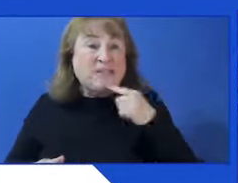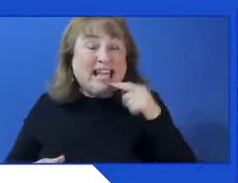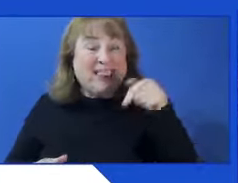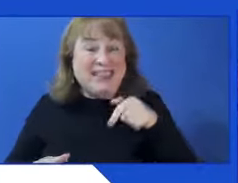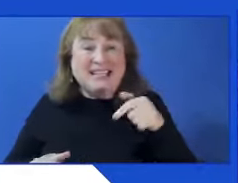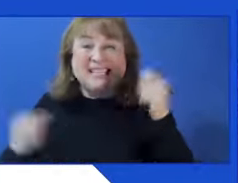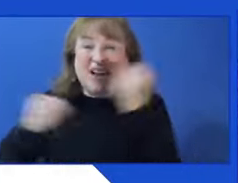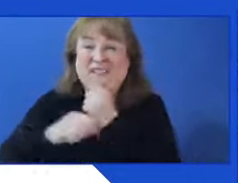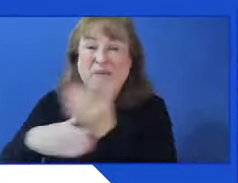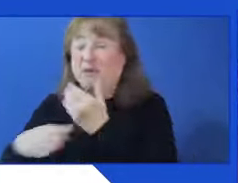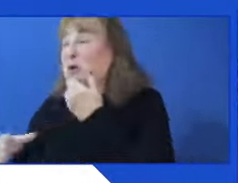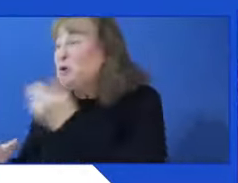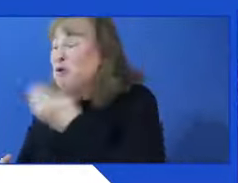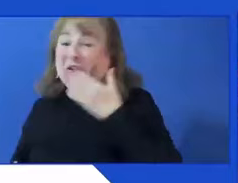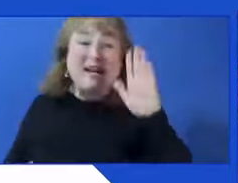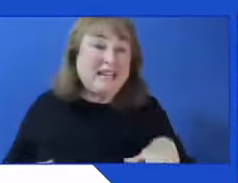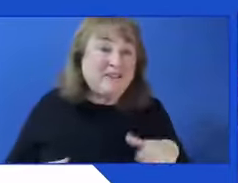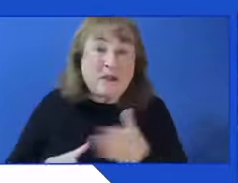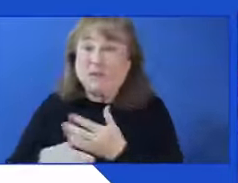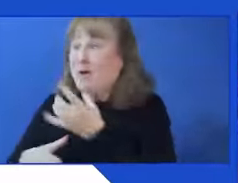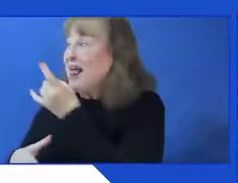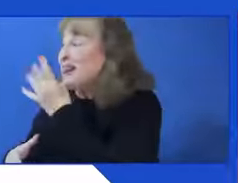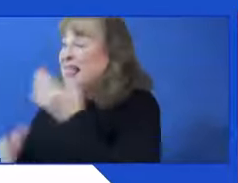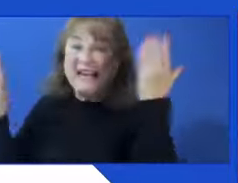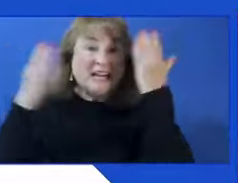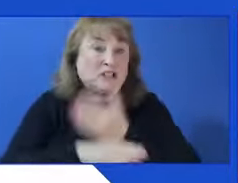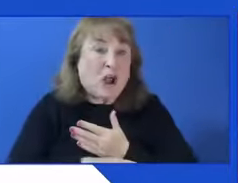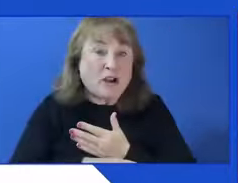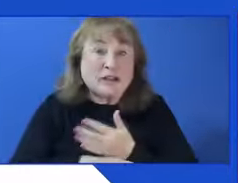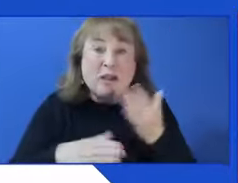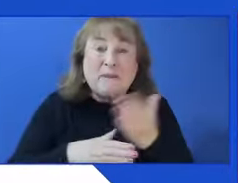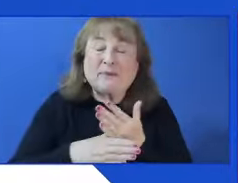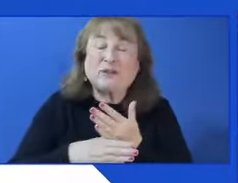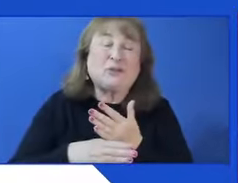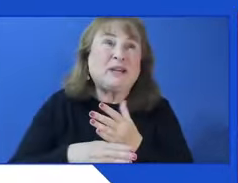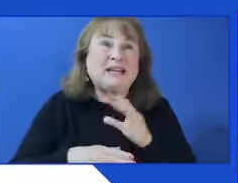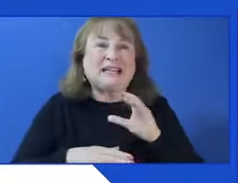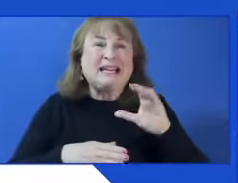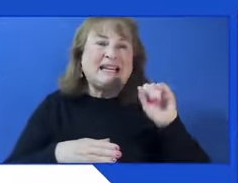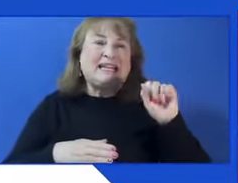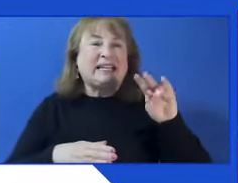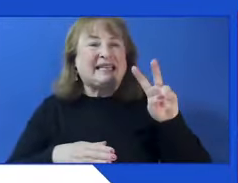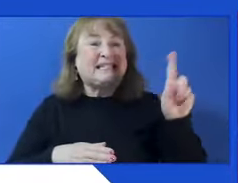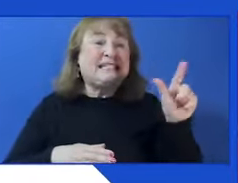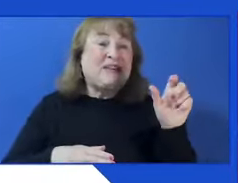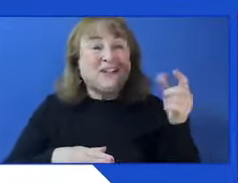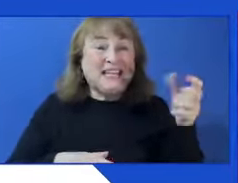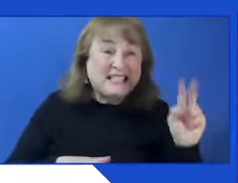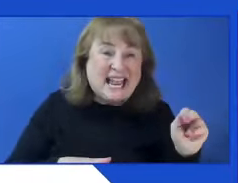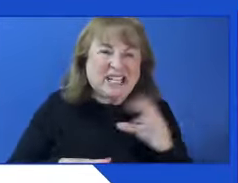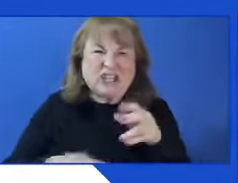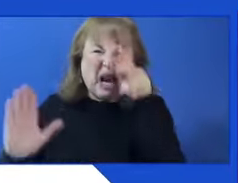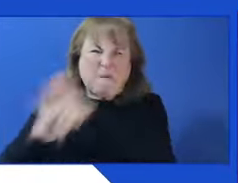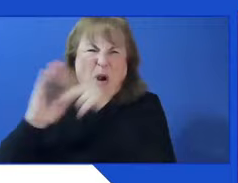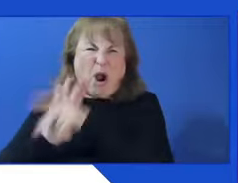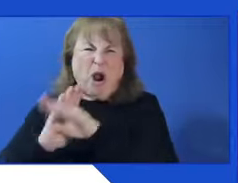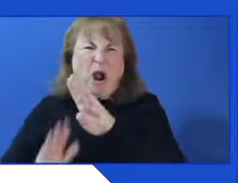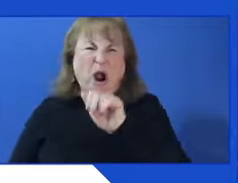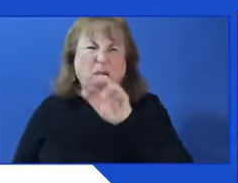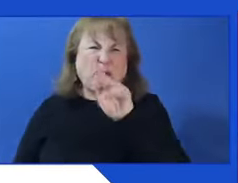evil, between light and darkness, between civilization and barbarism. Barbarism.